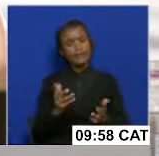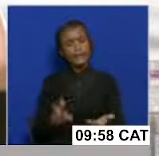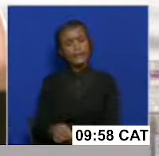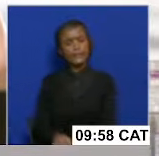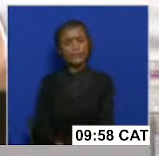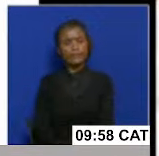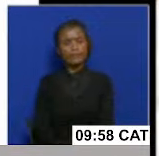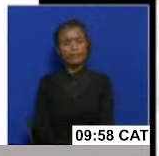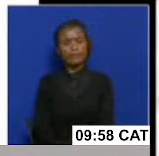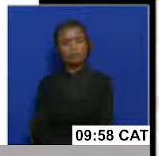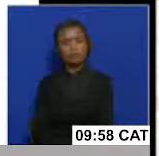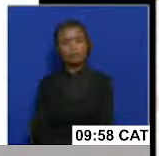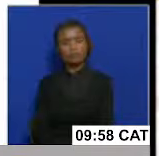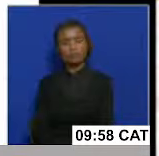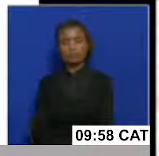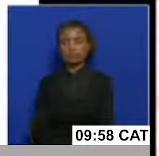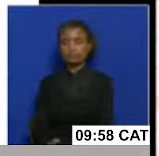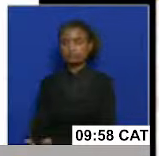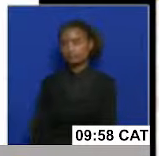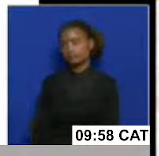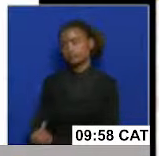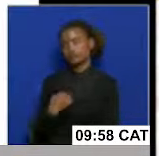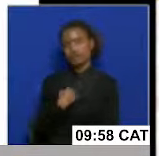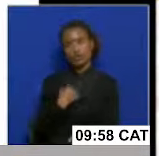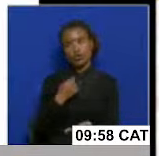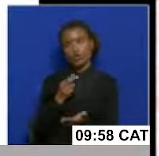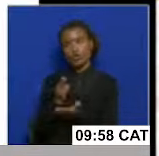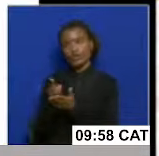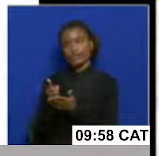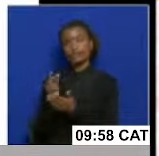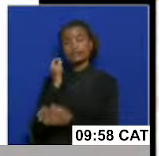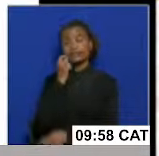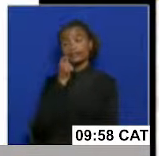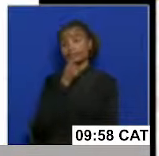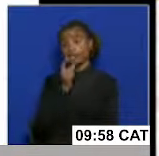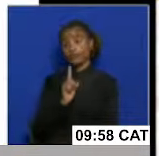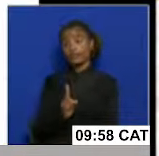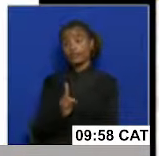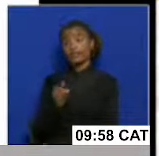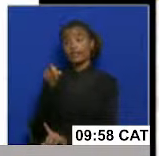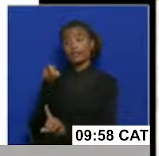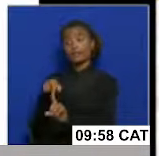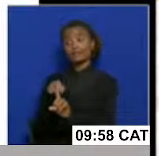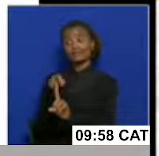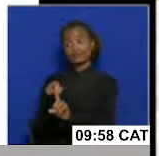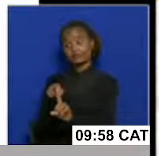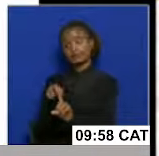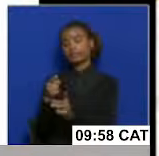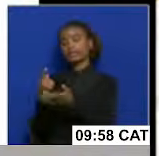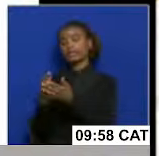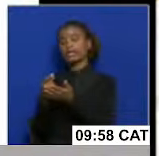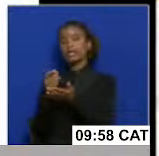To be honest, I will say to get somebody who will steal those stones for him.